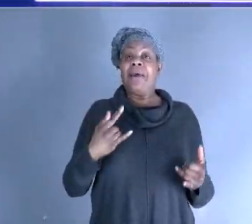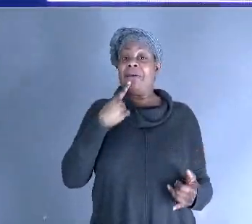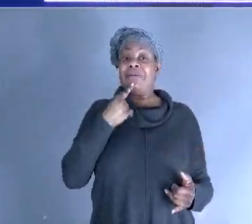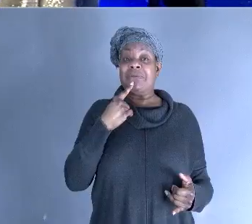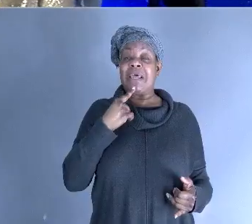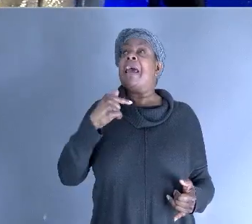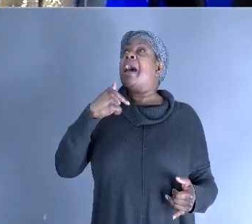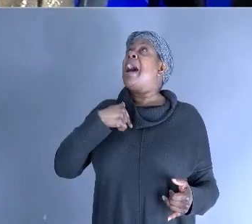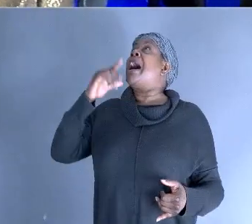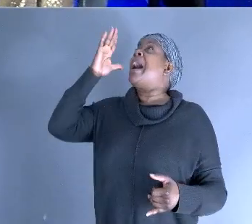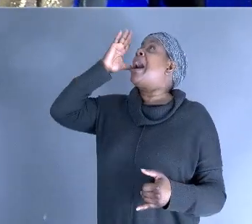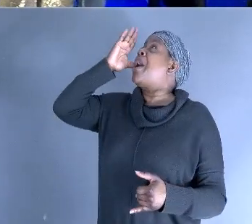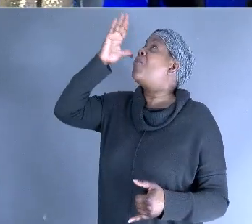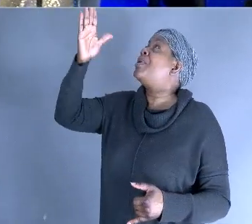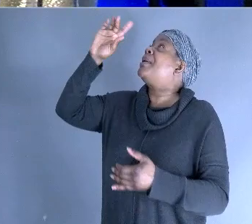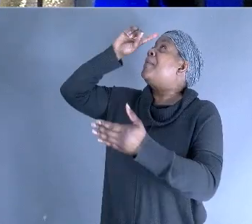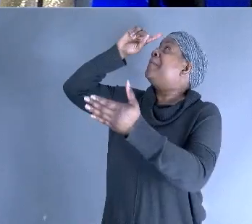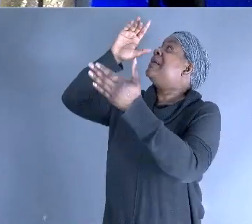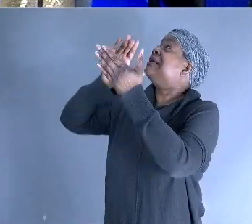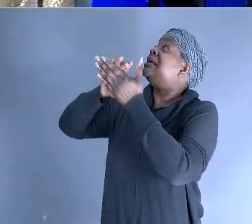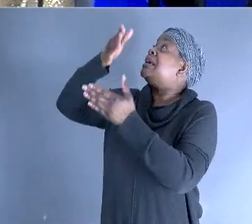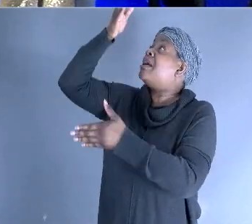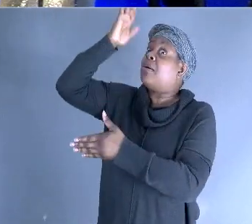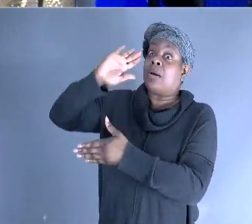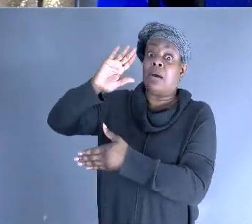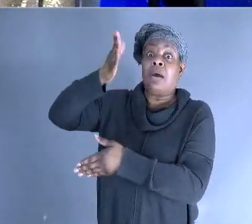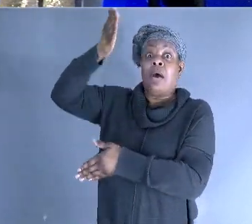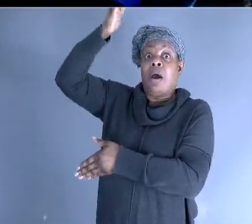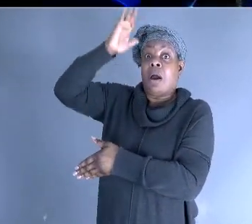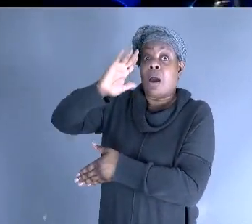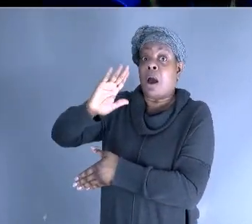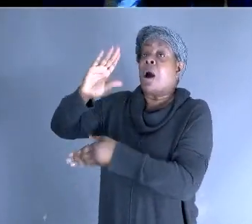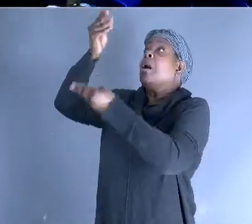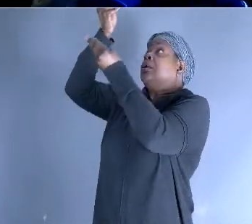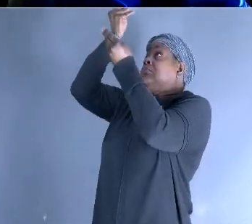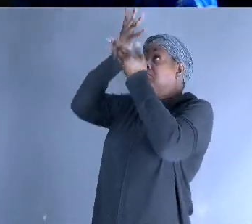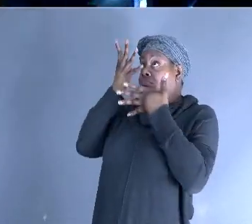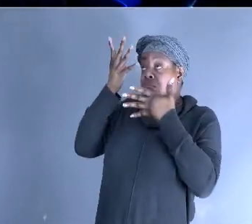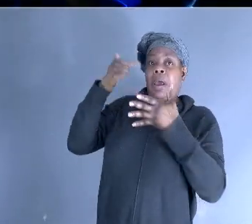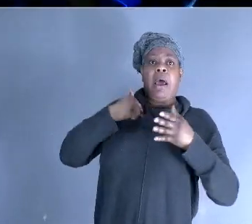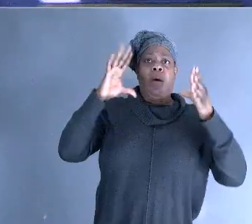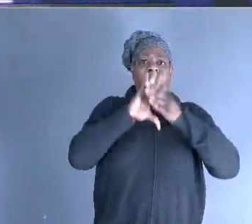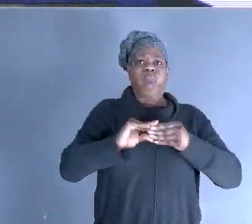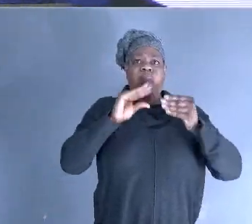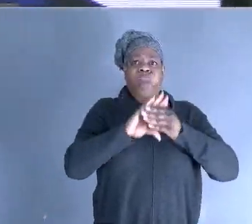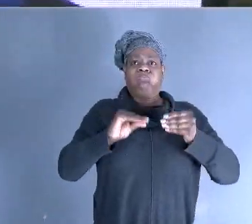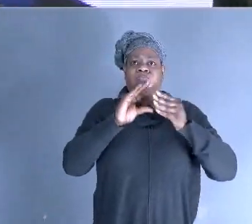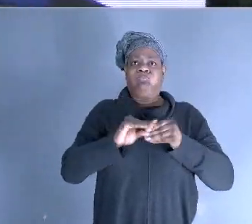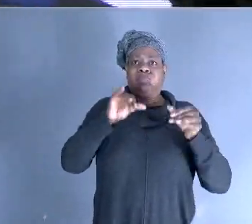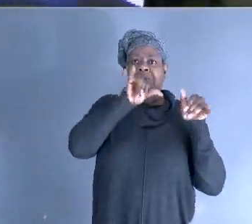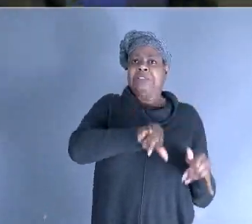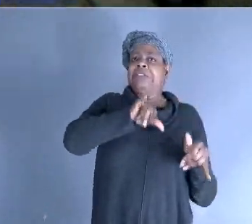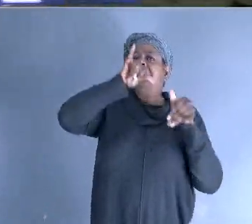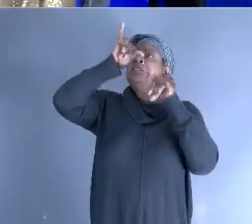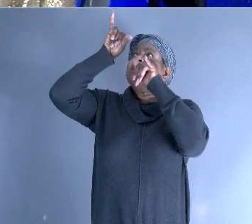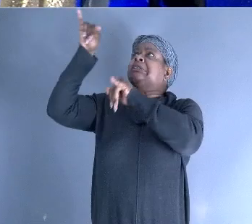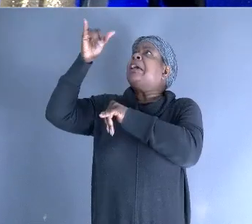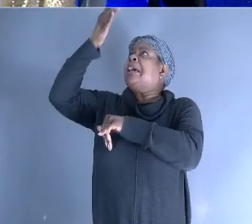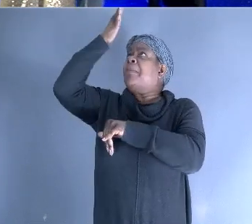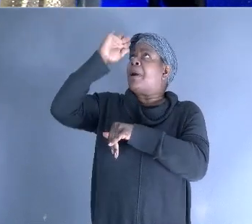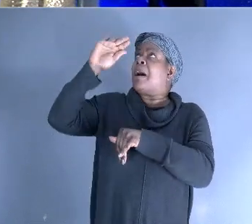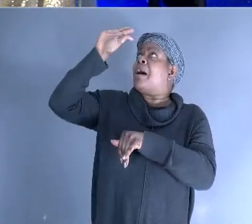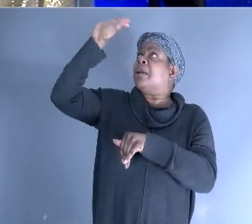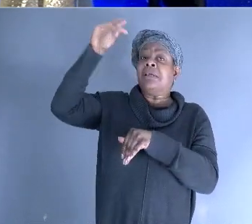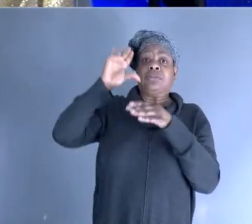what God says. I'm going to believe what God says. I'm going to stand with God.